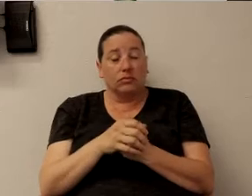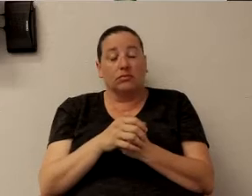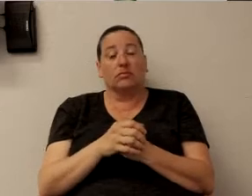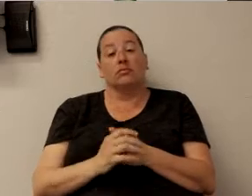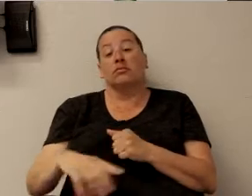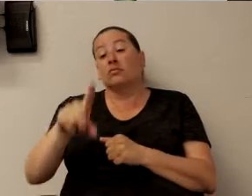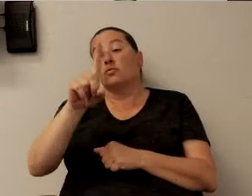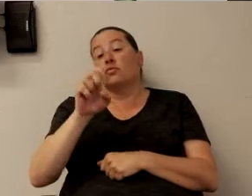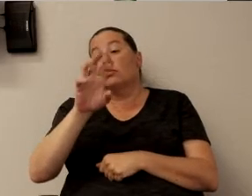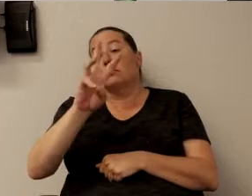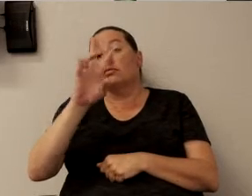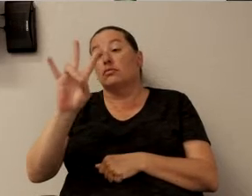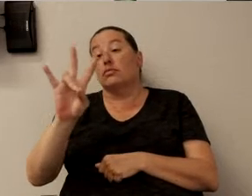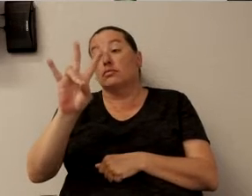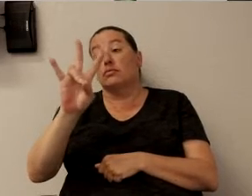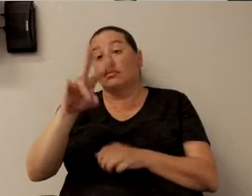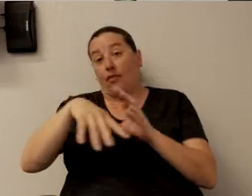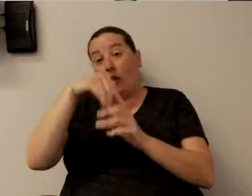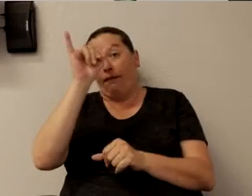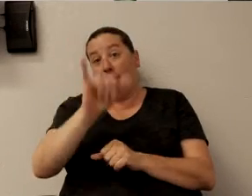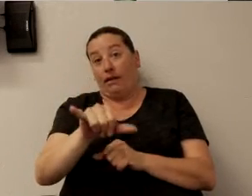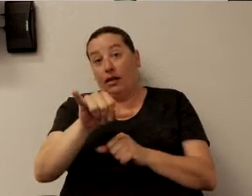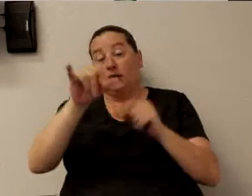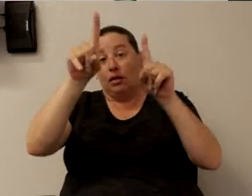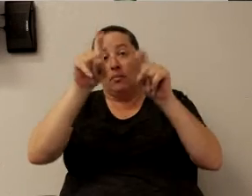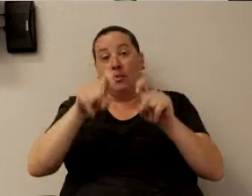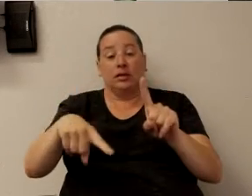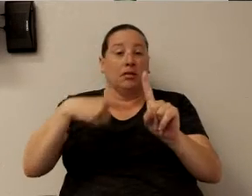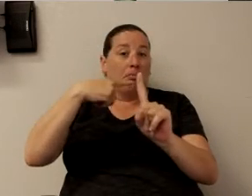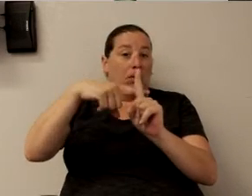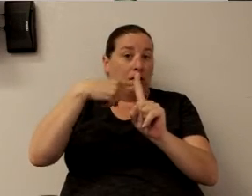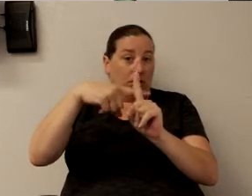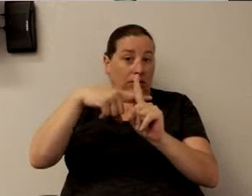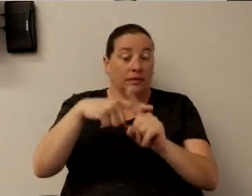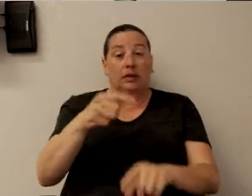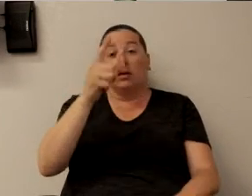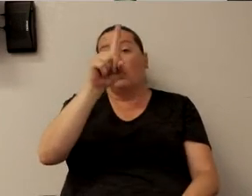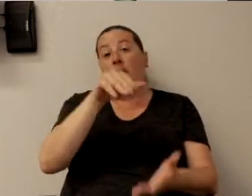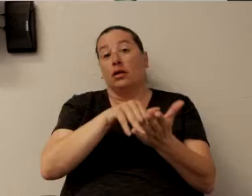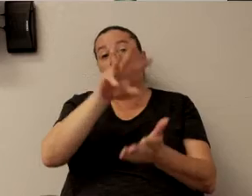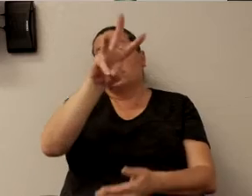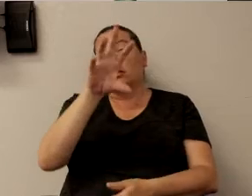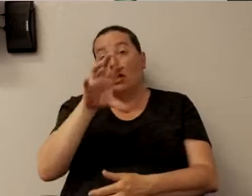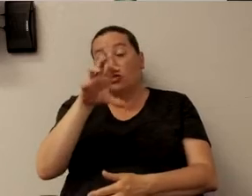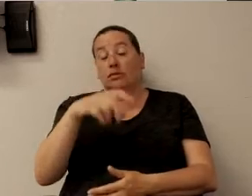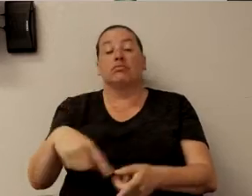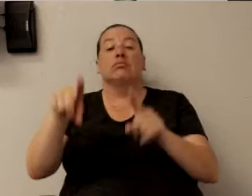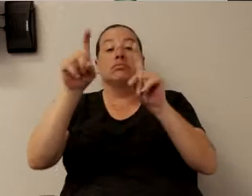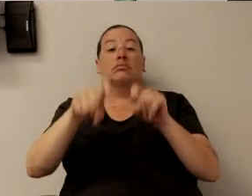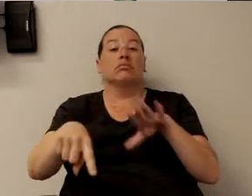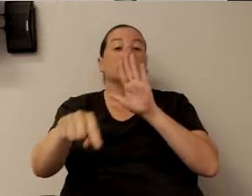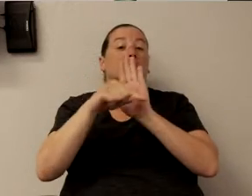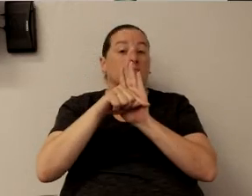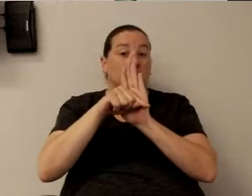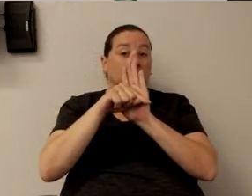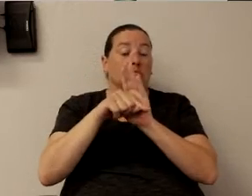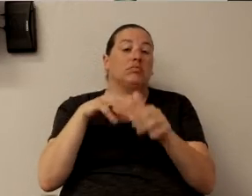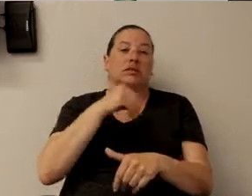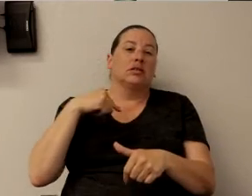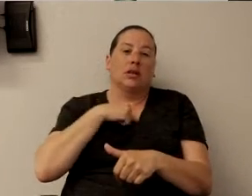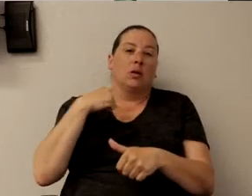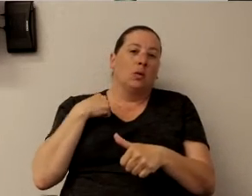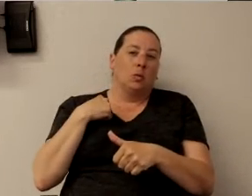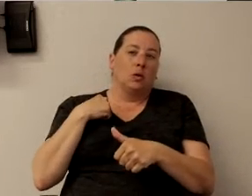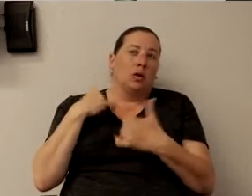167 have tested positive, 1,600 have tested negative, and we're still pending results on about